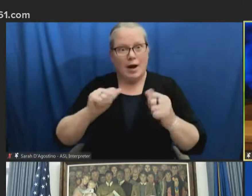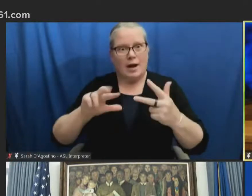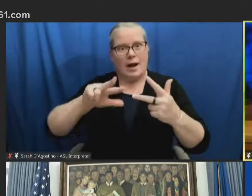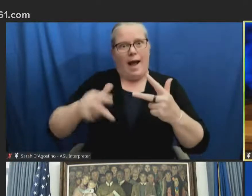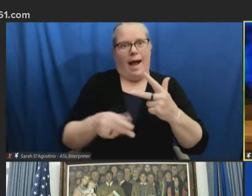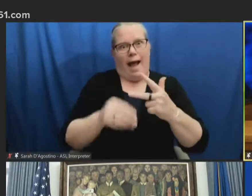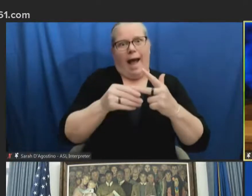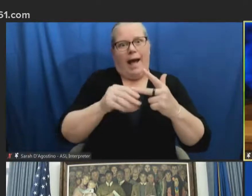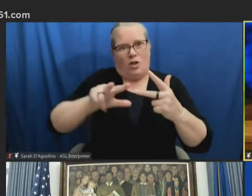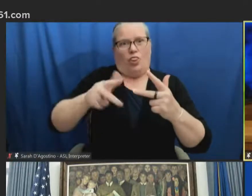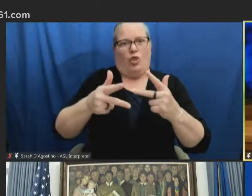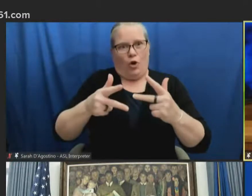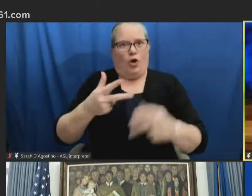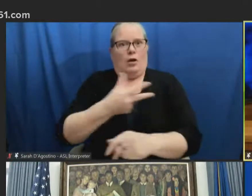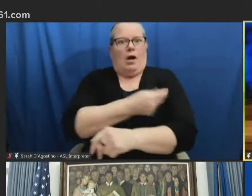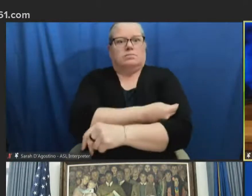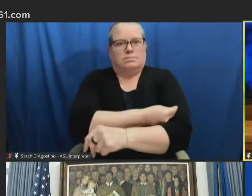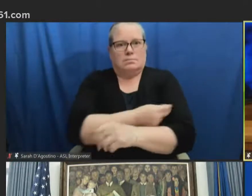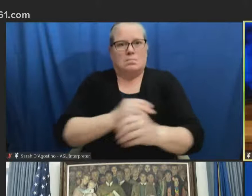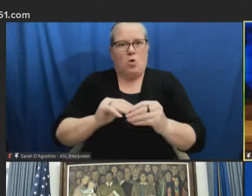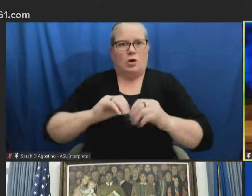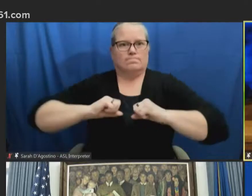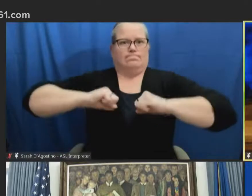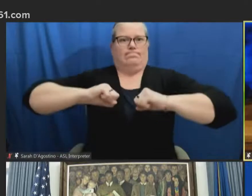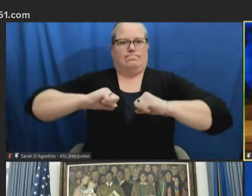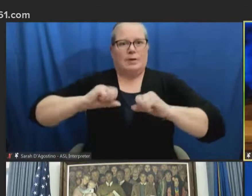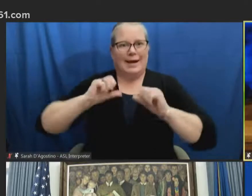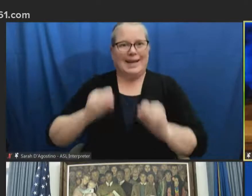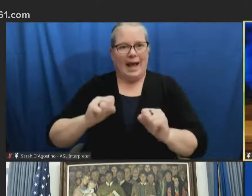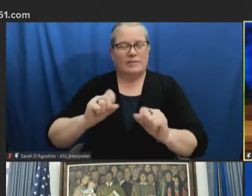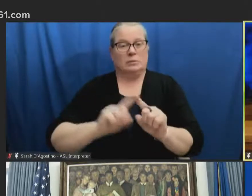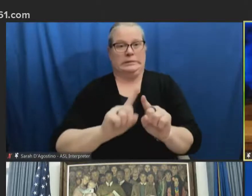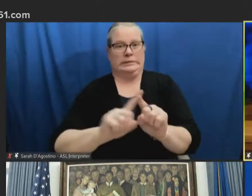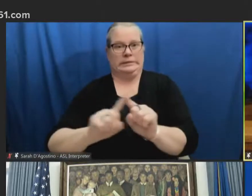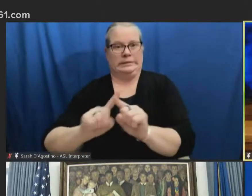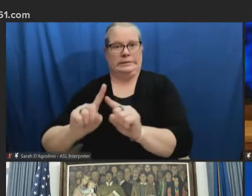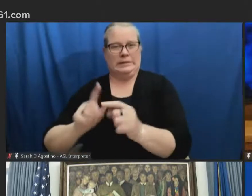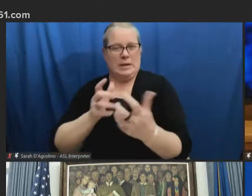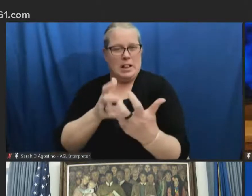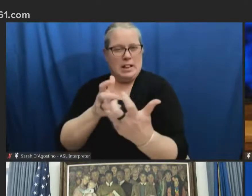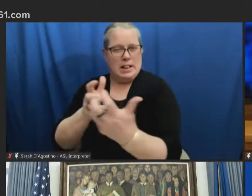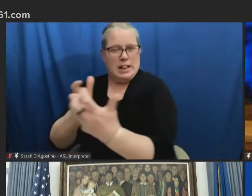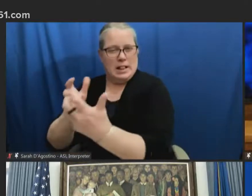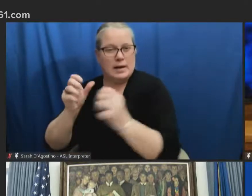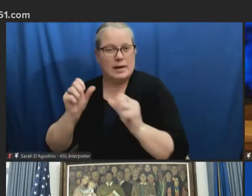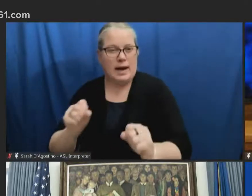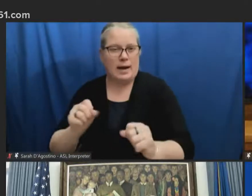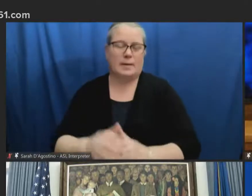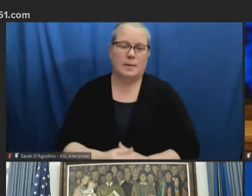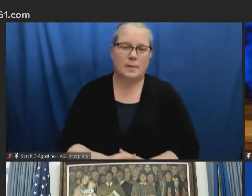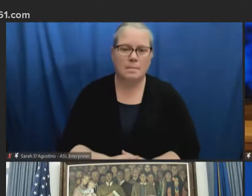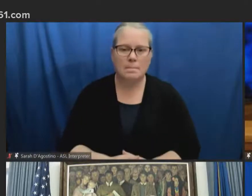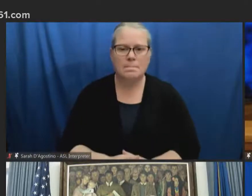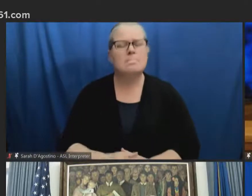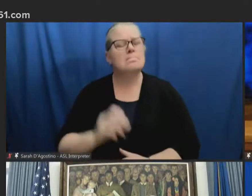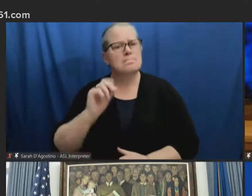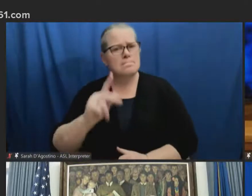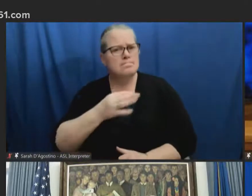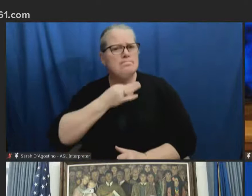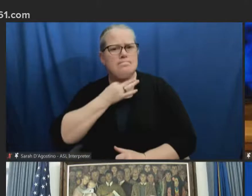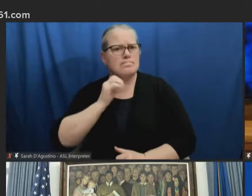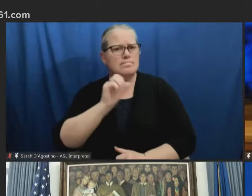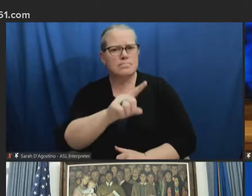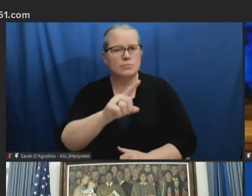any infection and not just more symptomatic and severe infection. Okay. And what percentage, if anybody knows, of the nursing